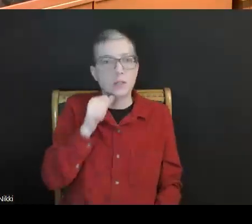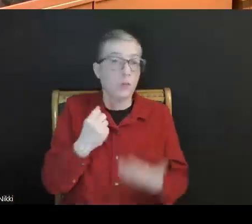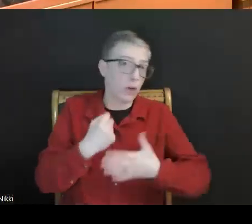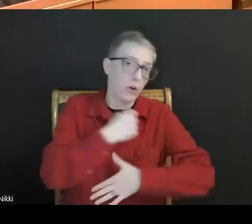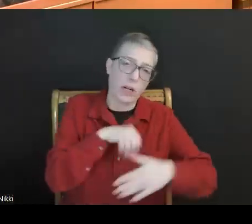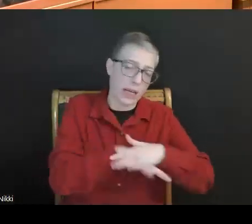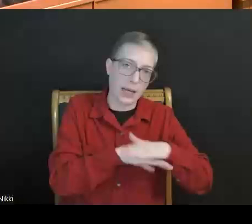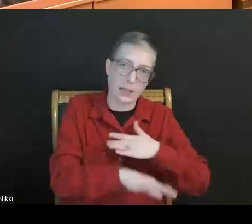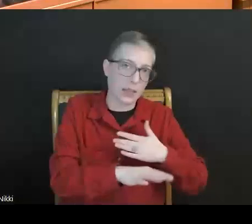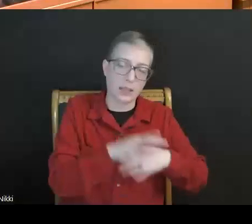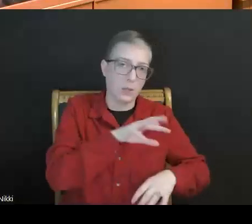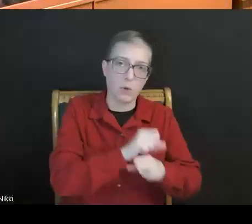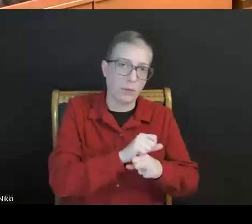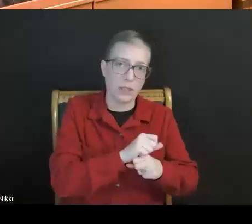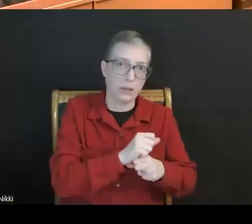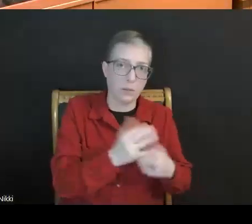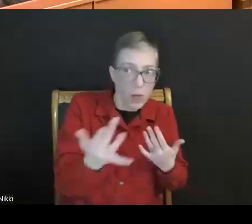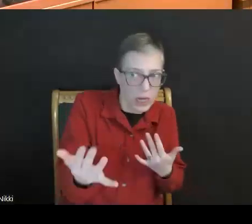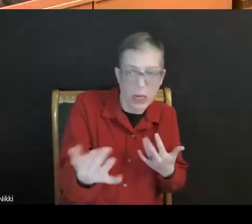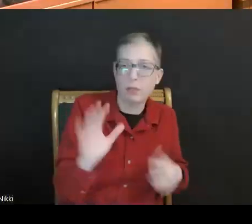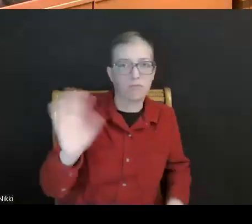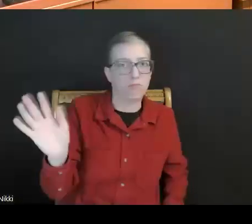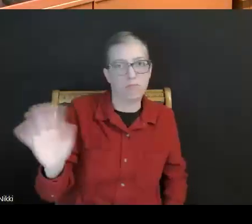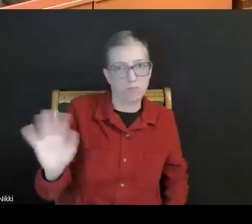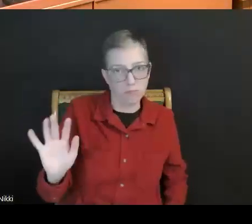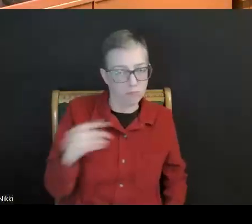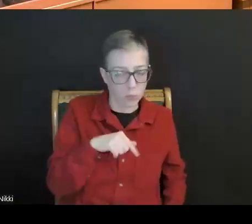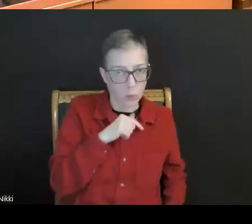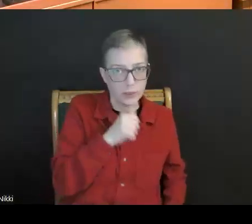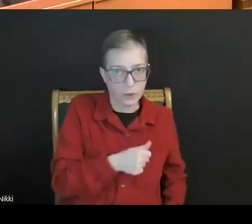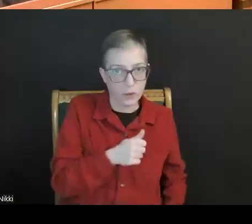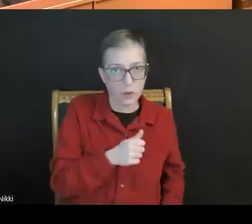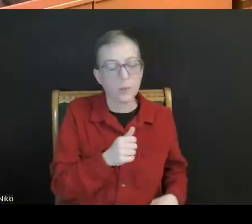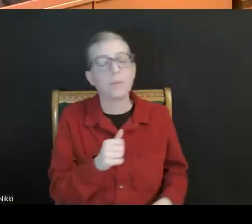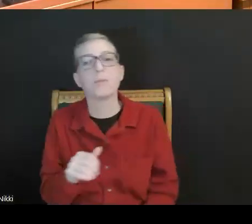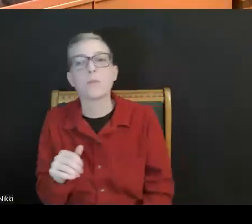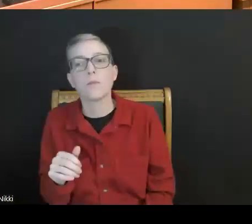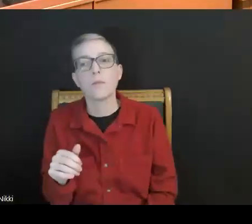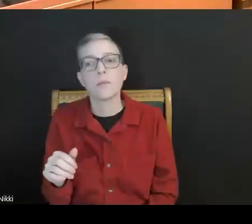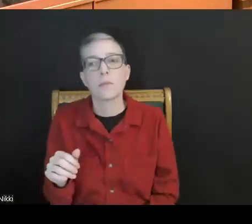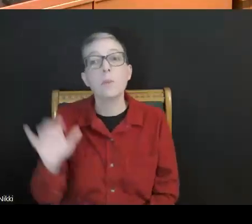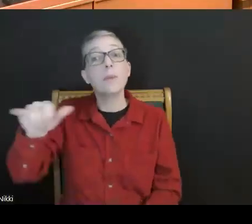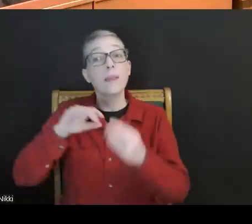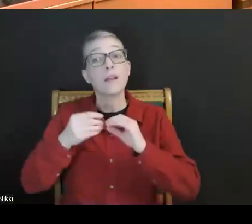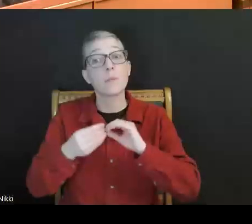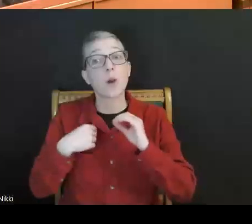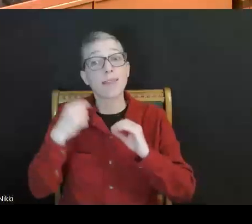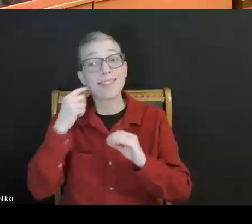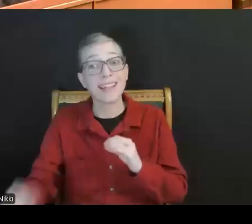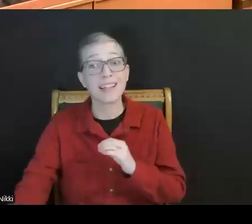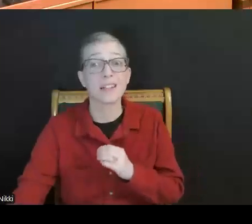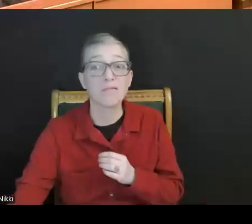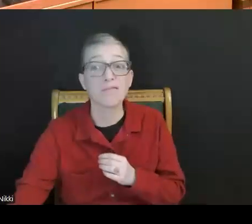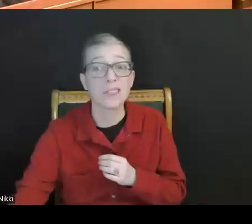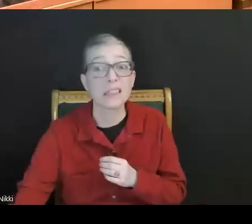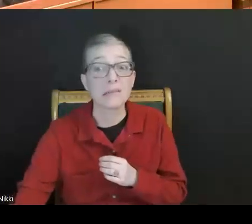They come to us regardless. But I believe that number would be likely